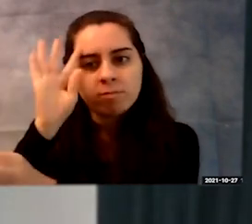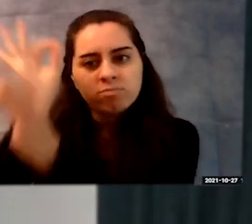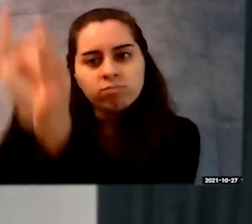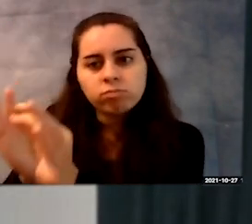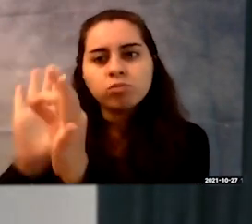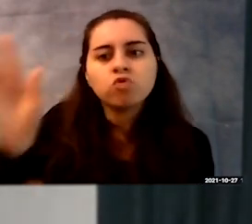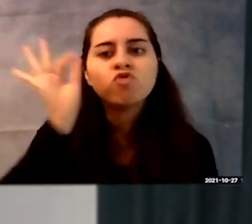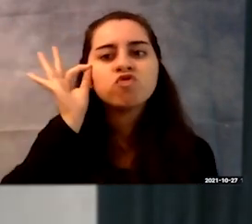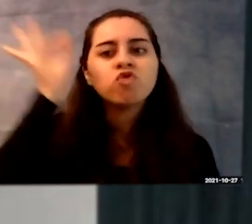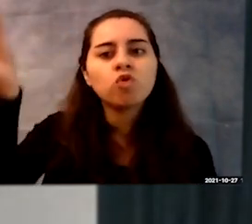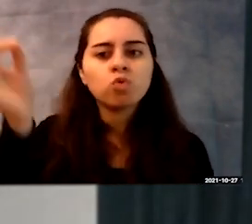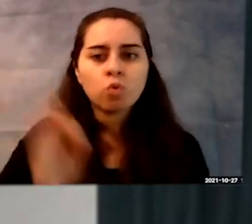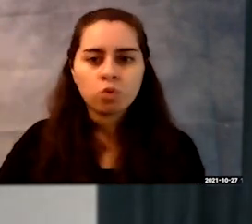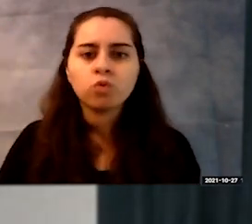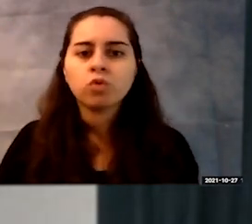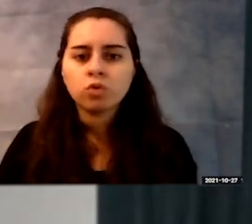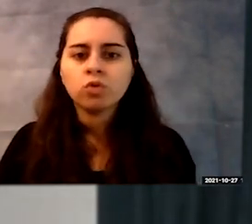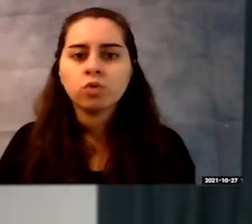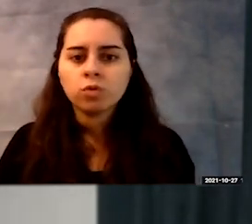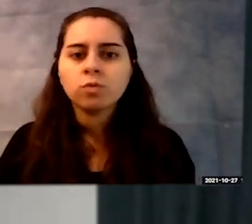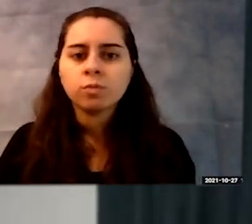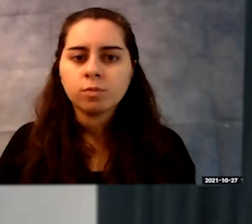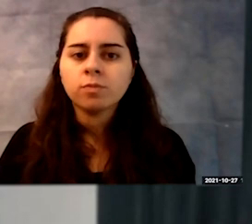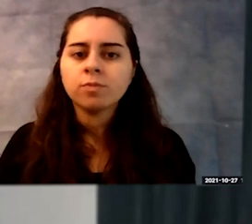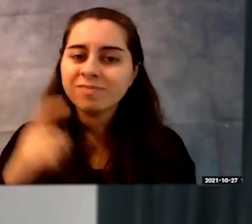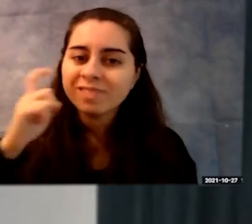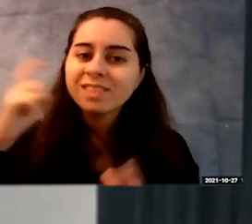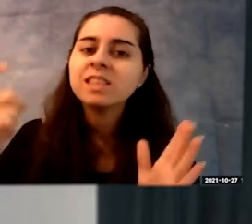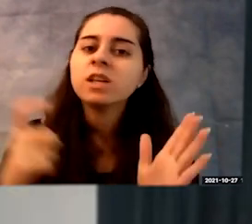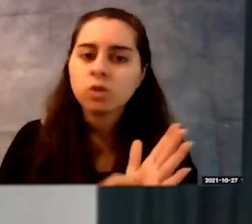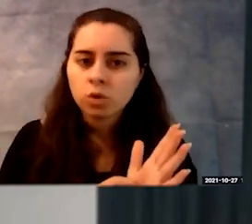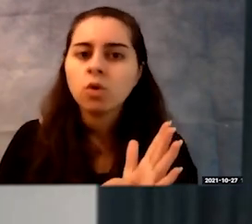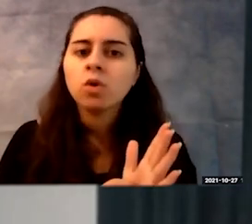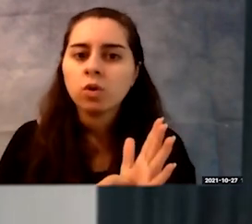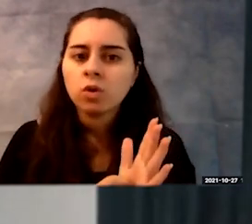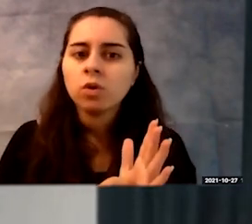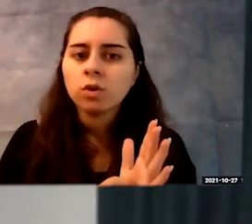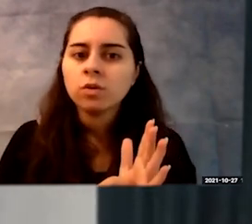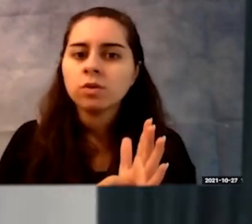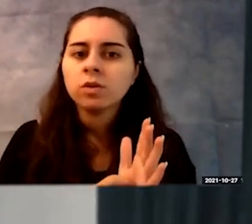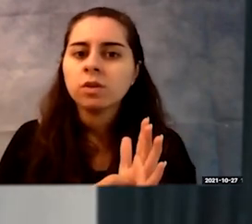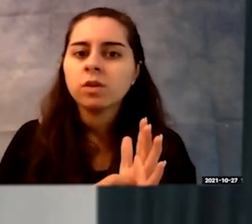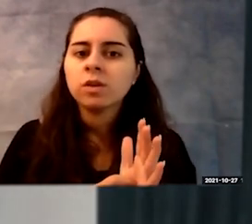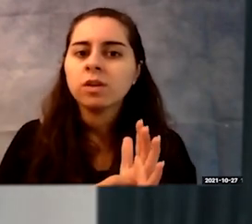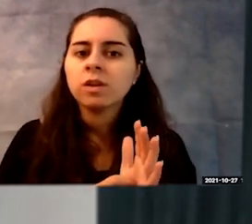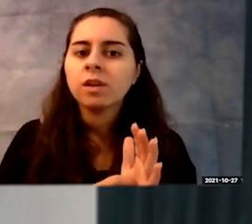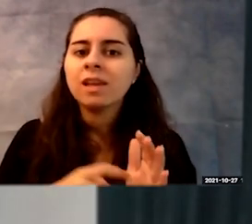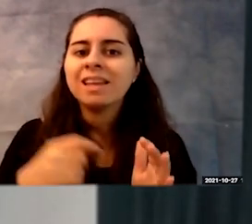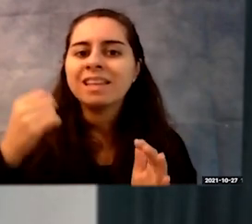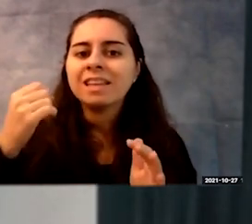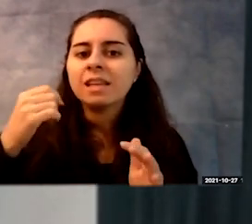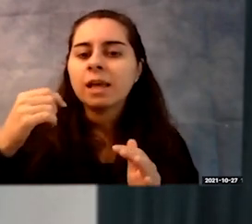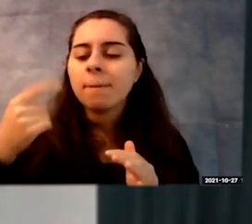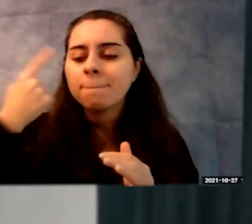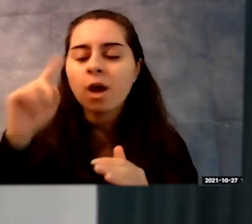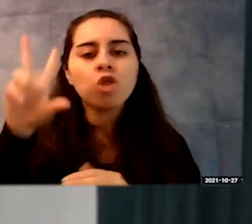of a segment that has clearly shown that it is okay with anti-Blackness and shutting out its own